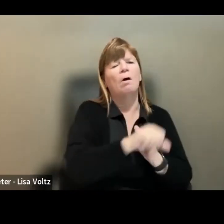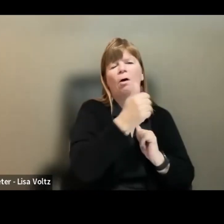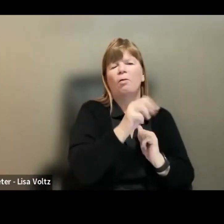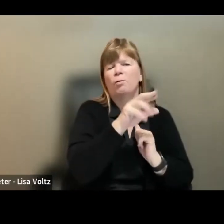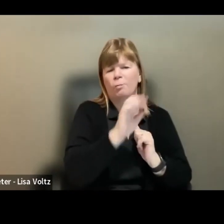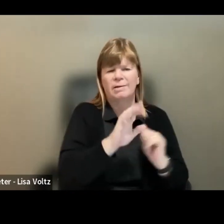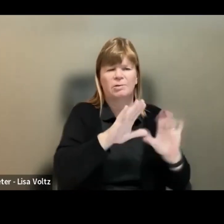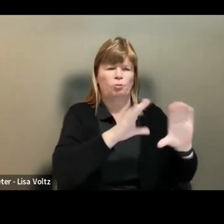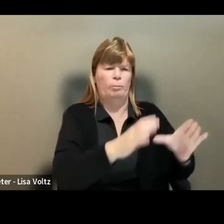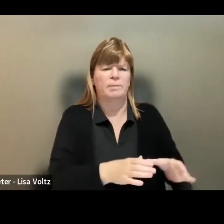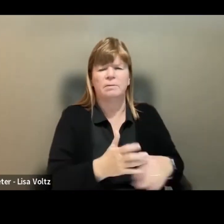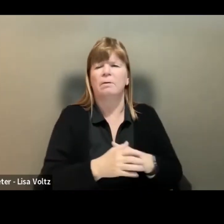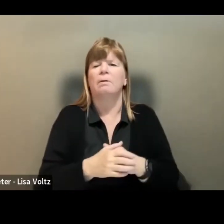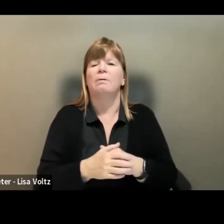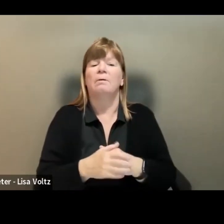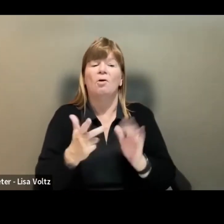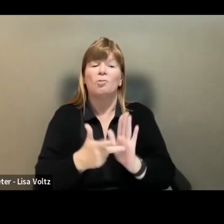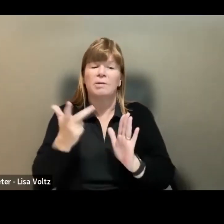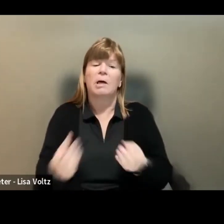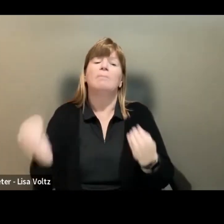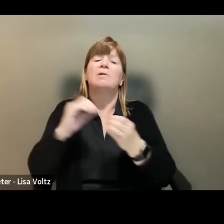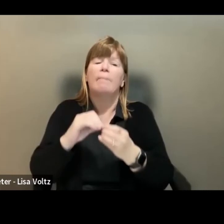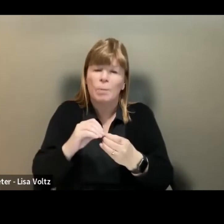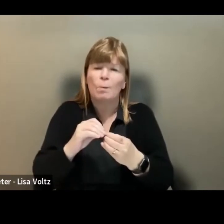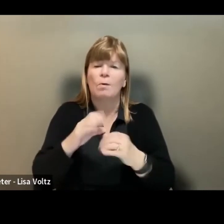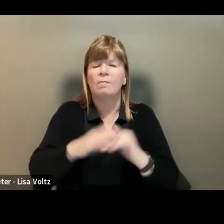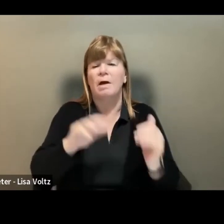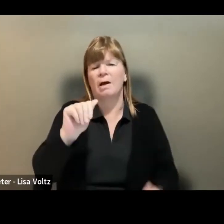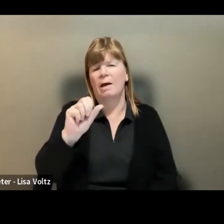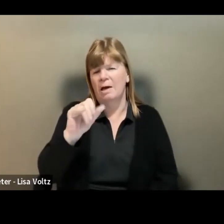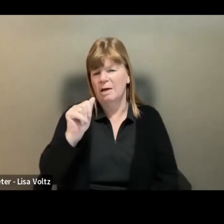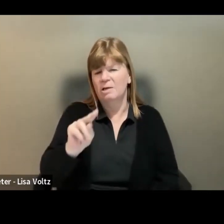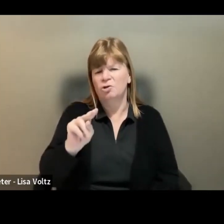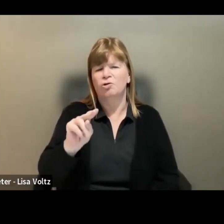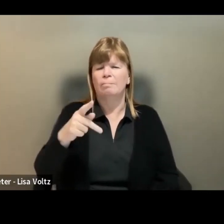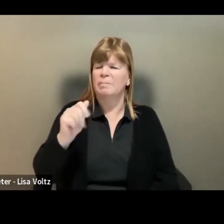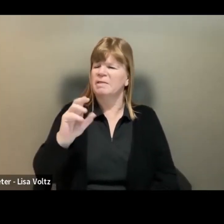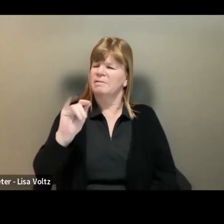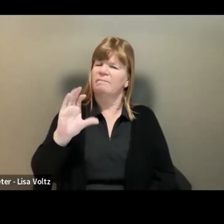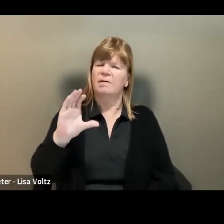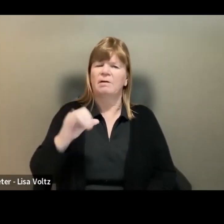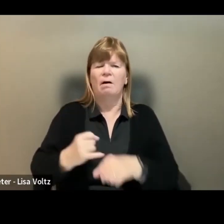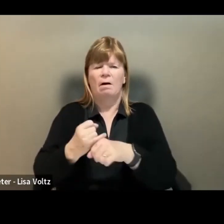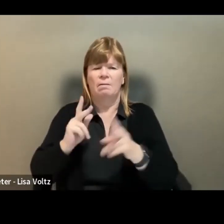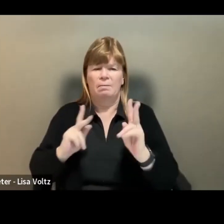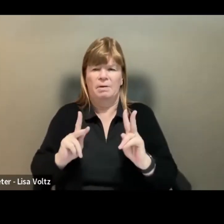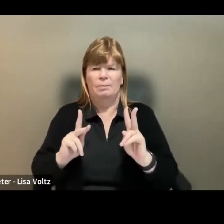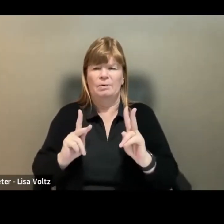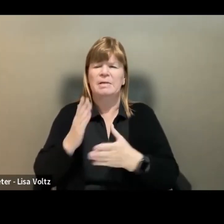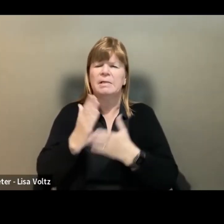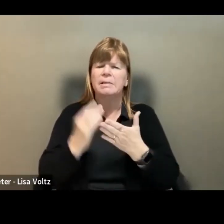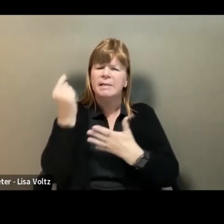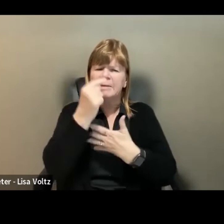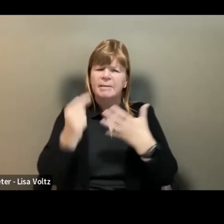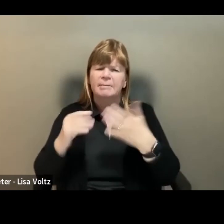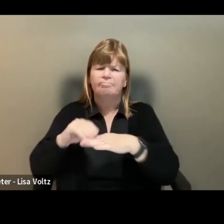ethnic groups, and even 3 times higher than Asian Pacific Island people. So some of the factors that contribute